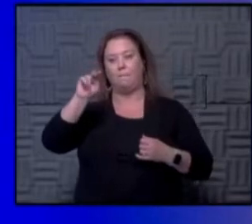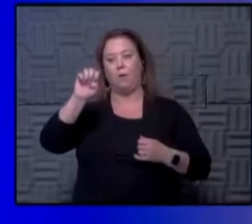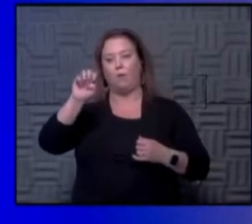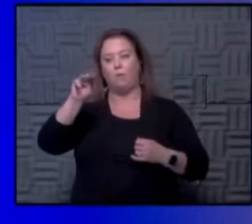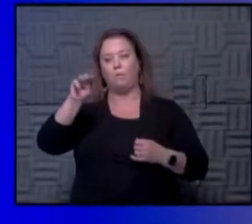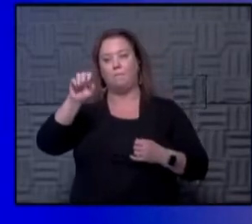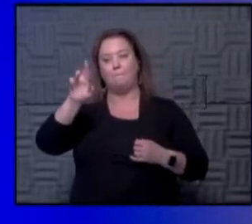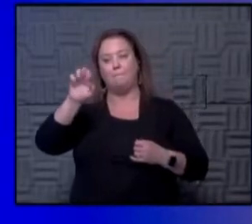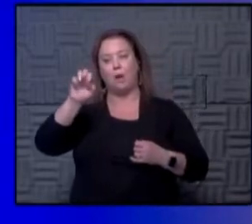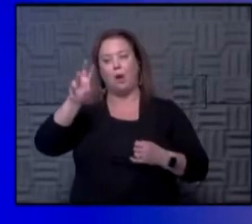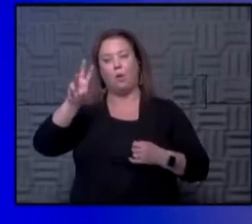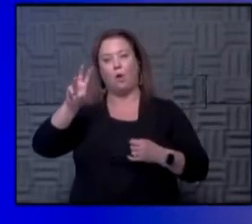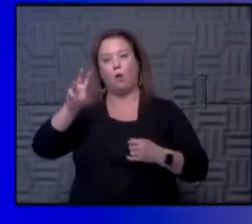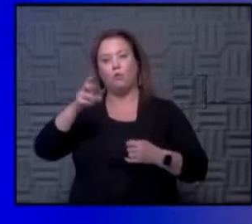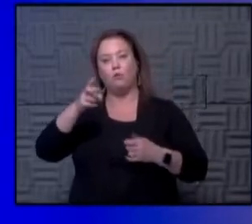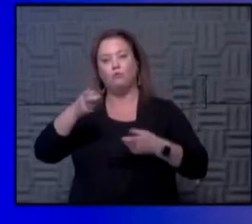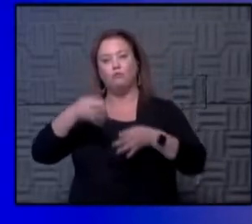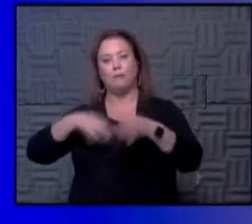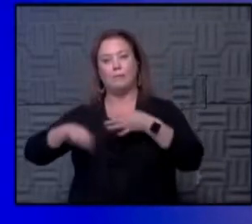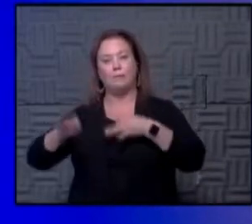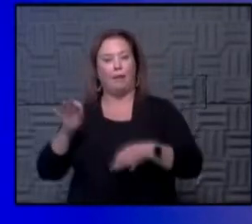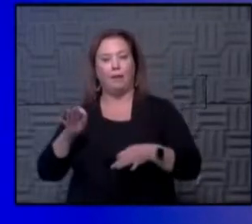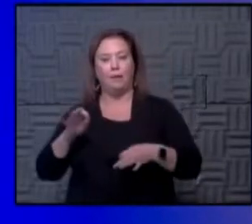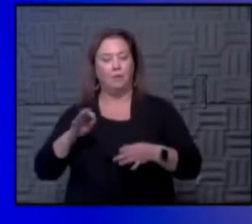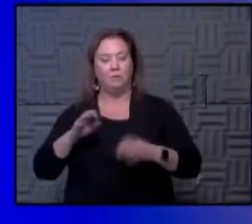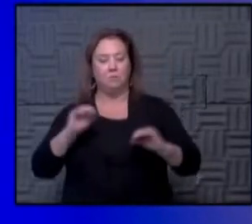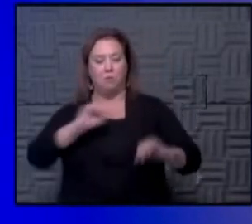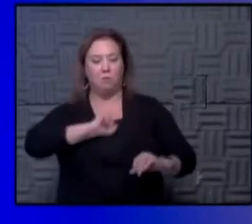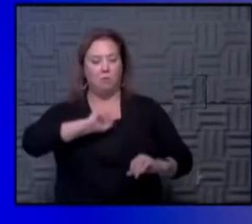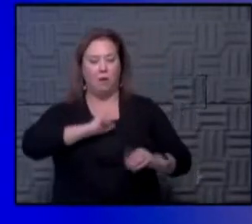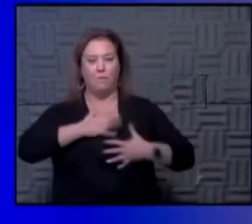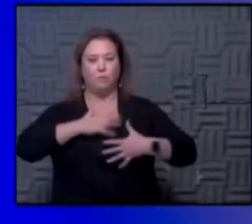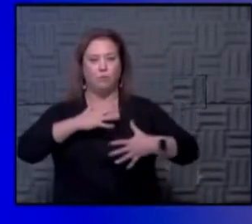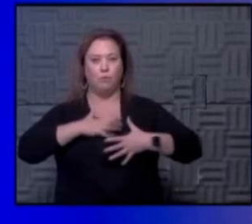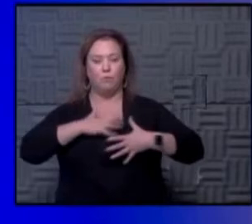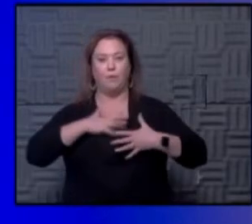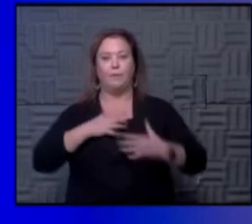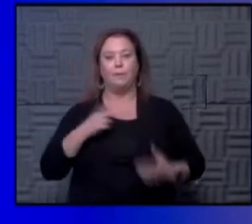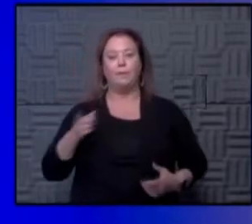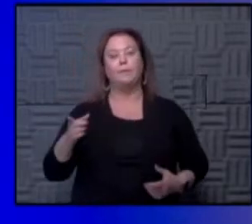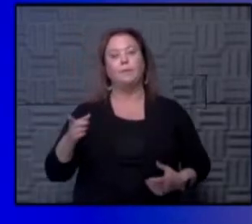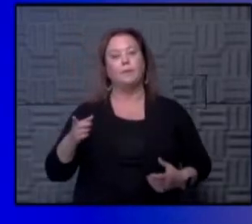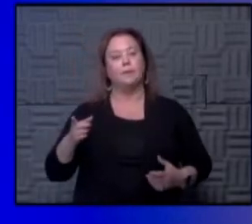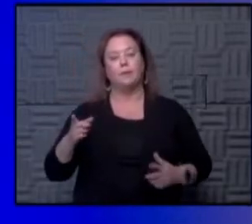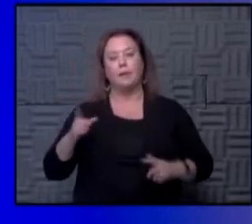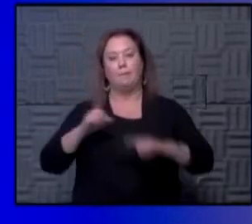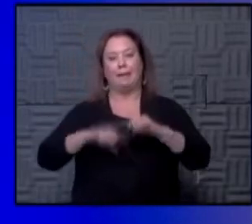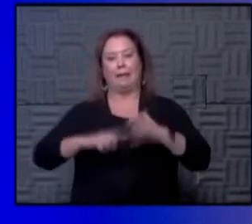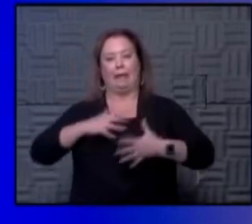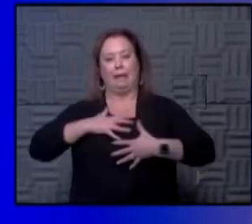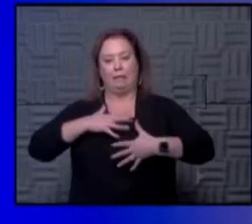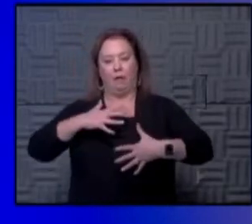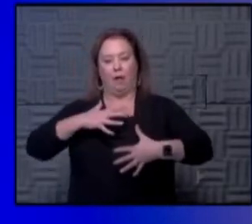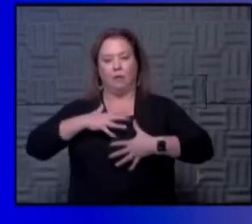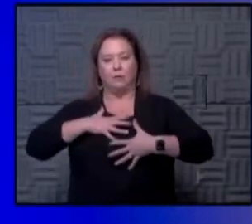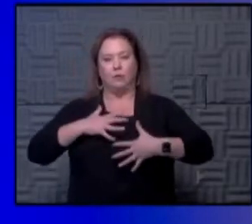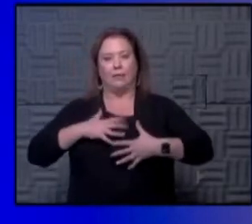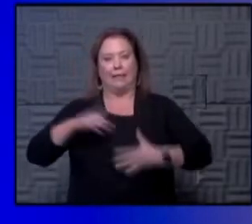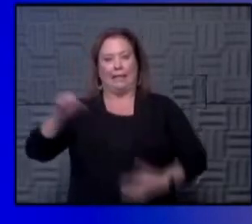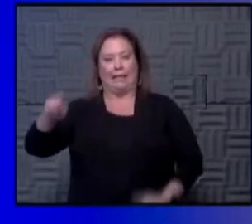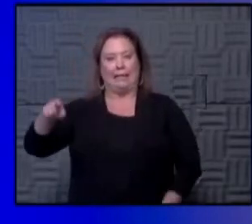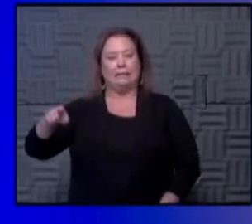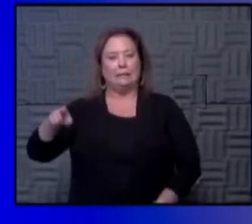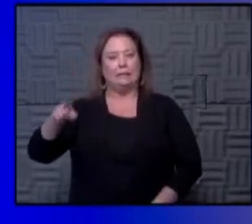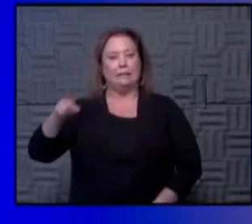transplant. Really isn't coughing or shortness or short of breath at all, but yet can't get the oxygen that he needs, and